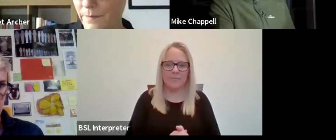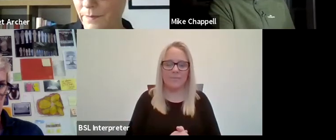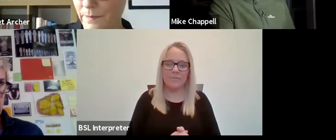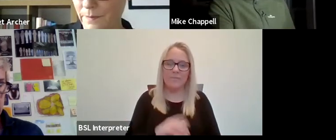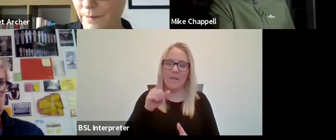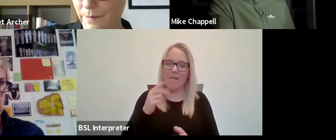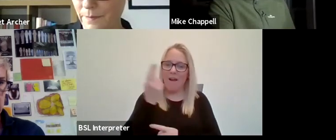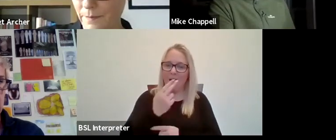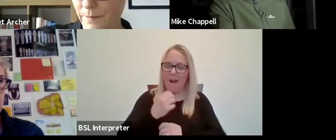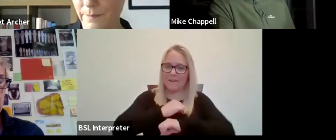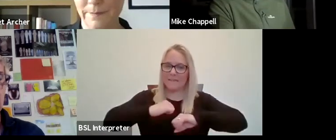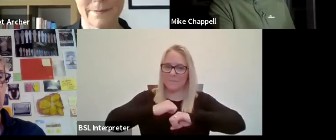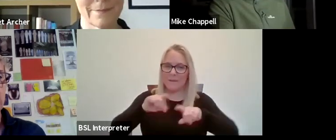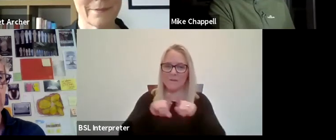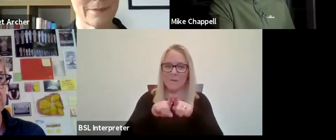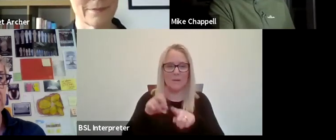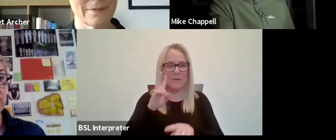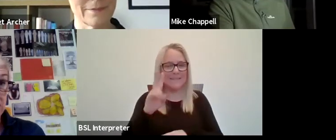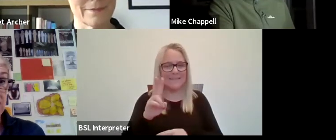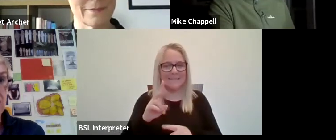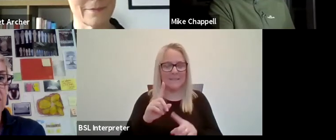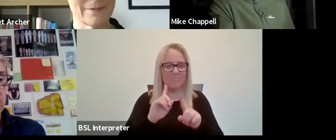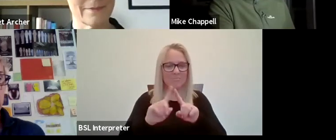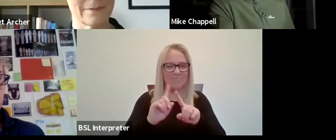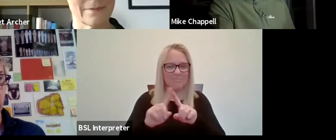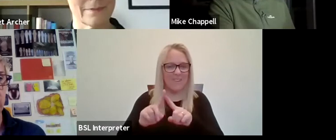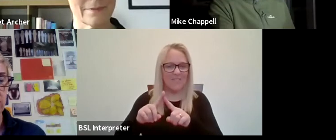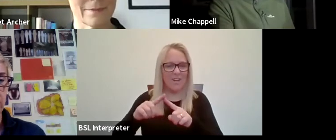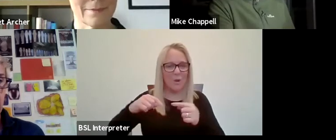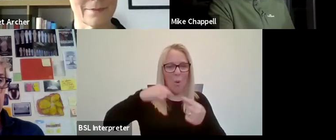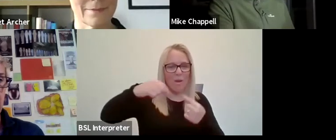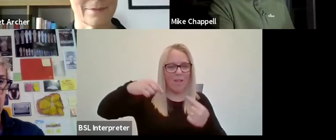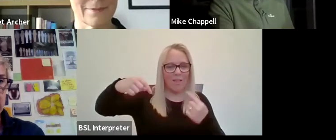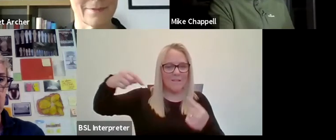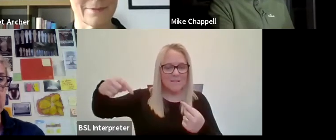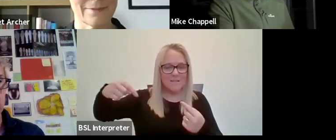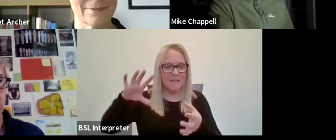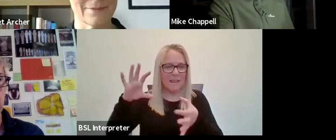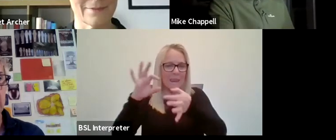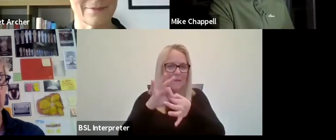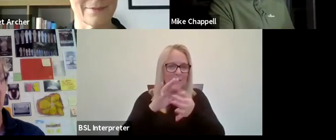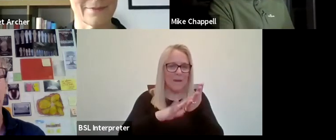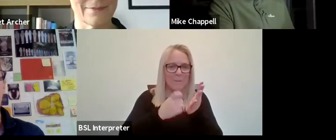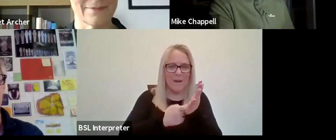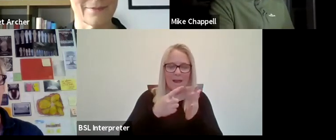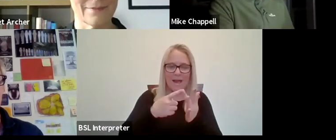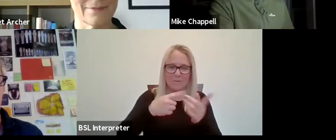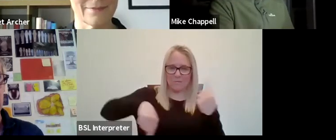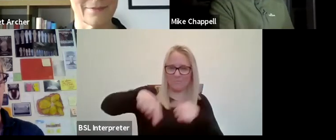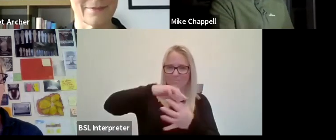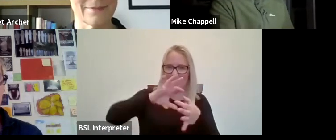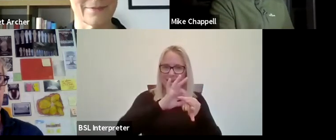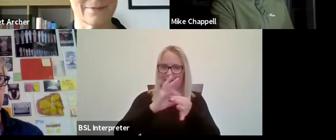the actual coils themselves that the biomedical physicists had developed for the MRI as well. So it was a combination, and I quite often do